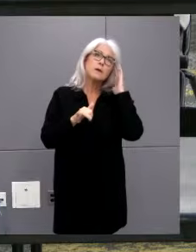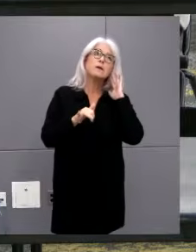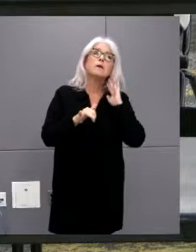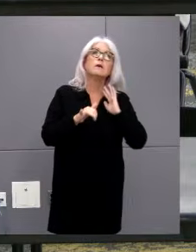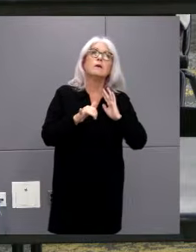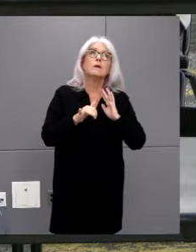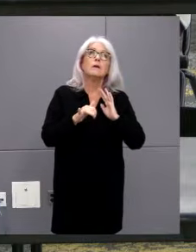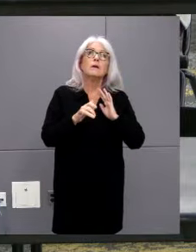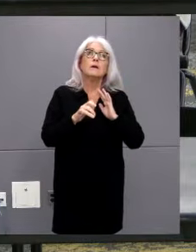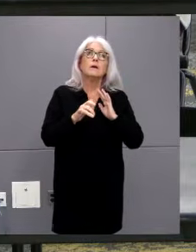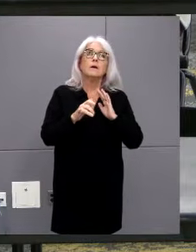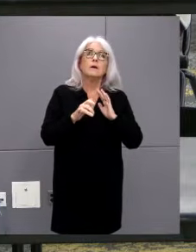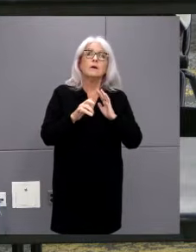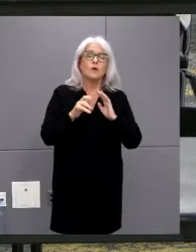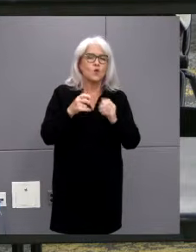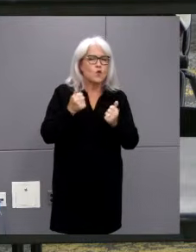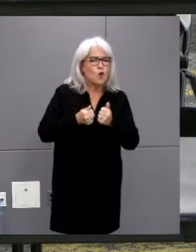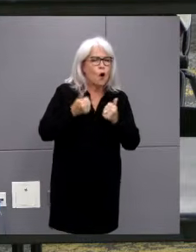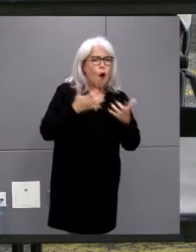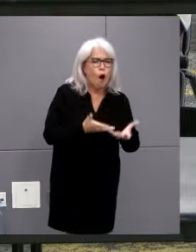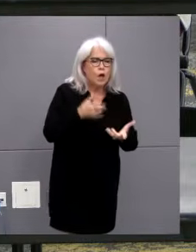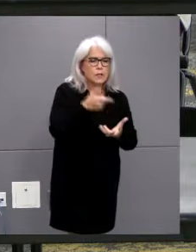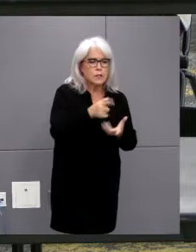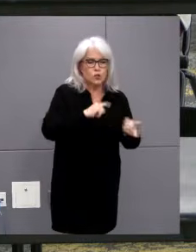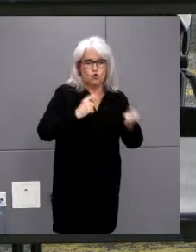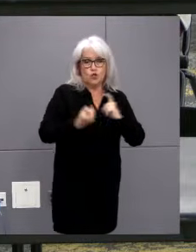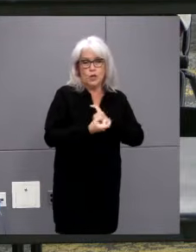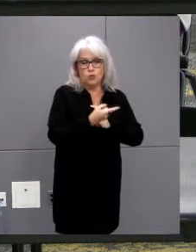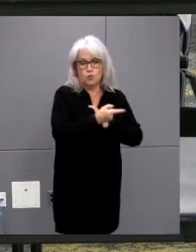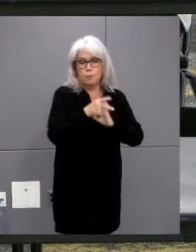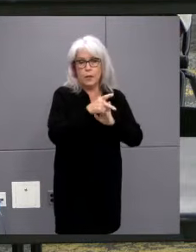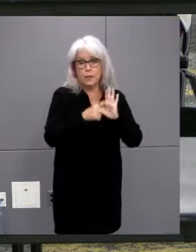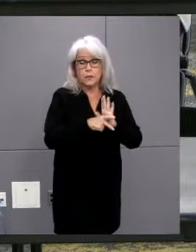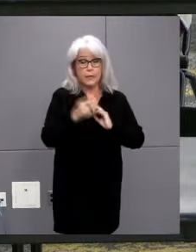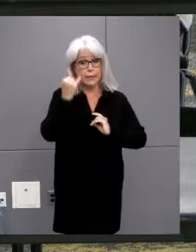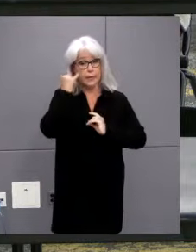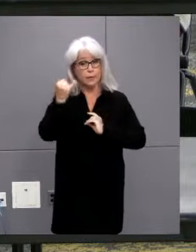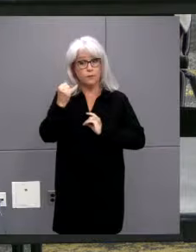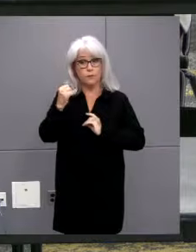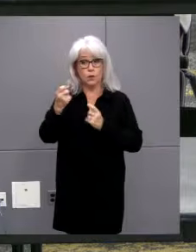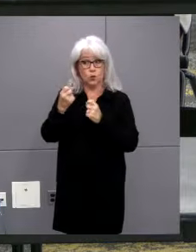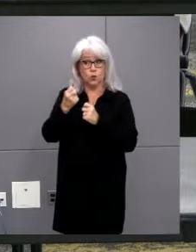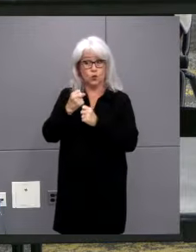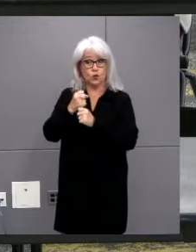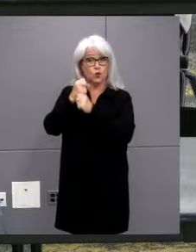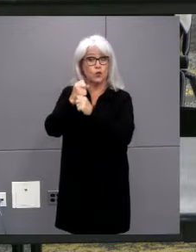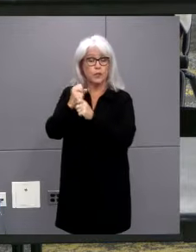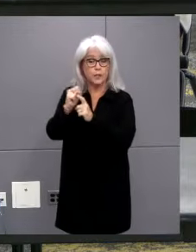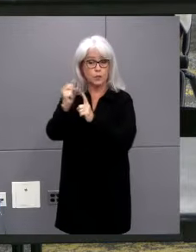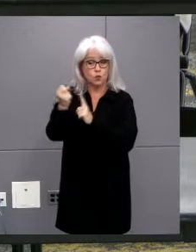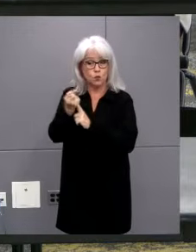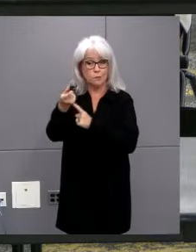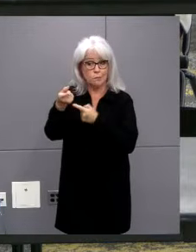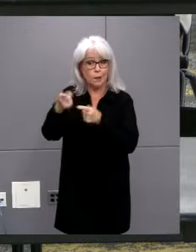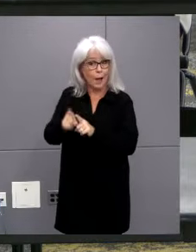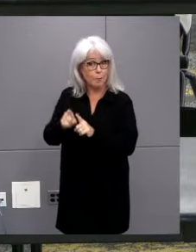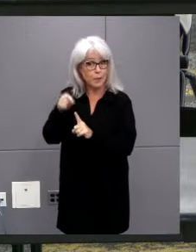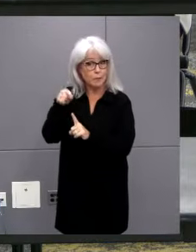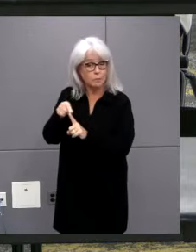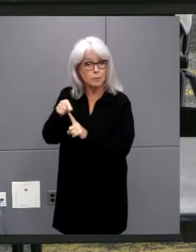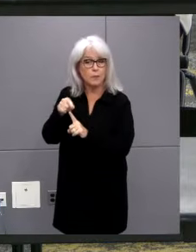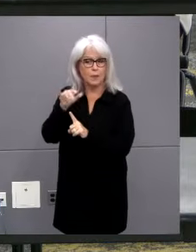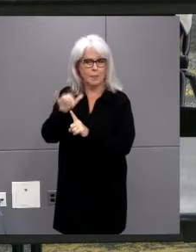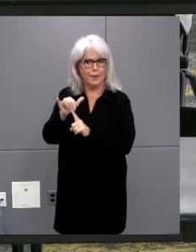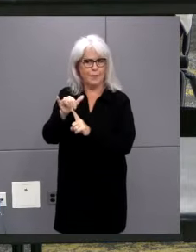was the impetus for this move. If, in fact, a security situation did occur, then